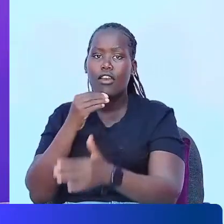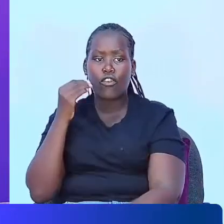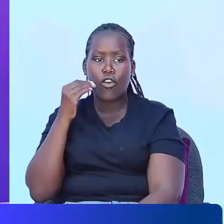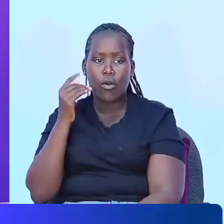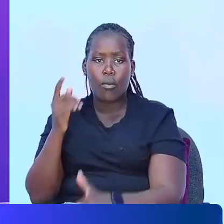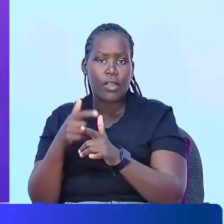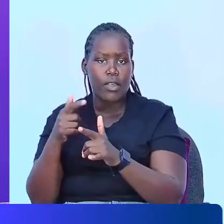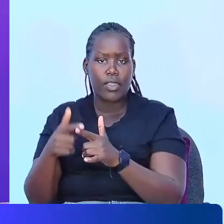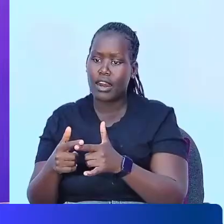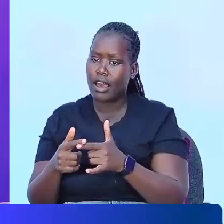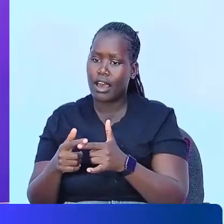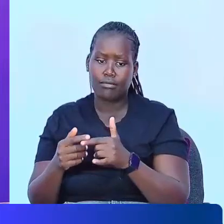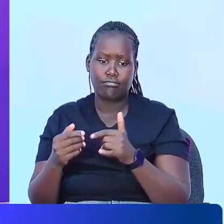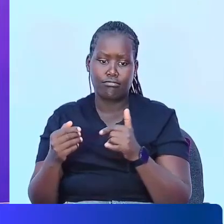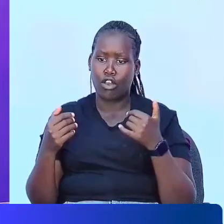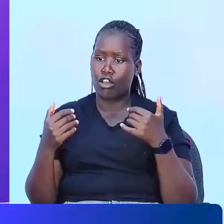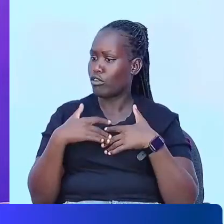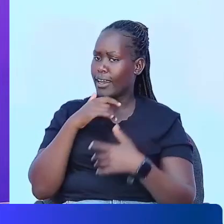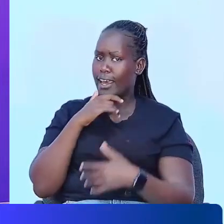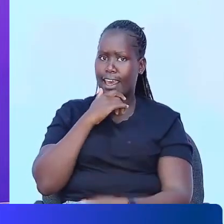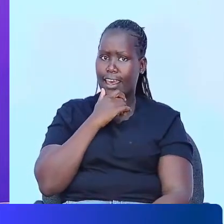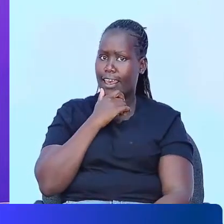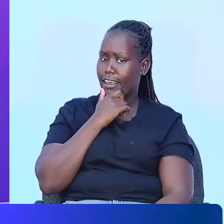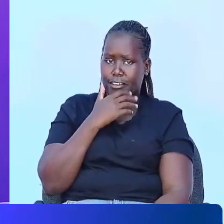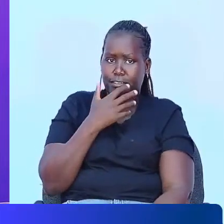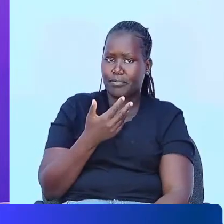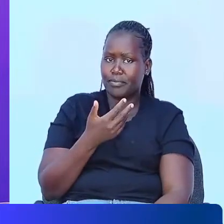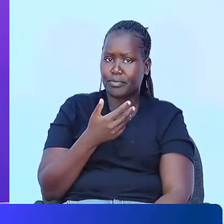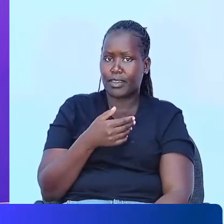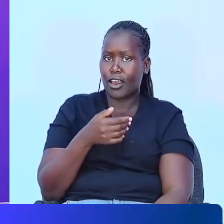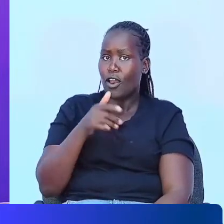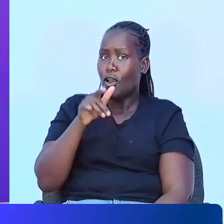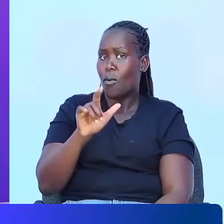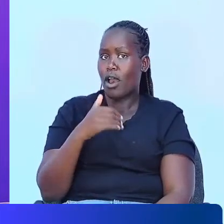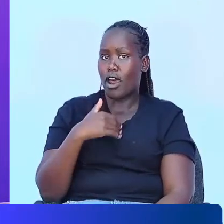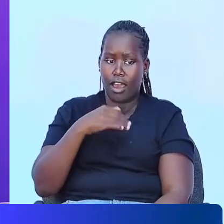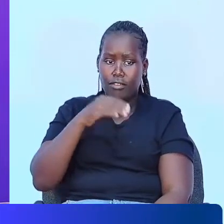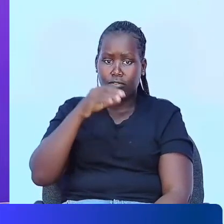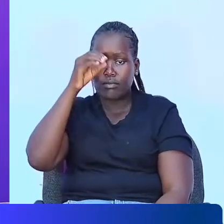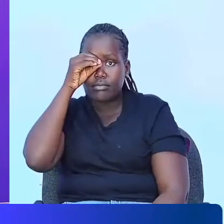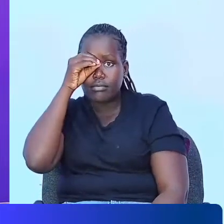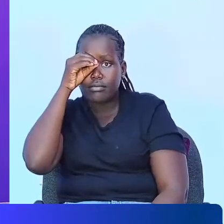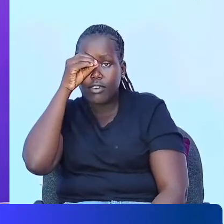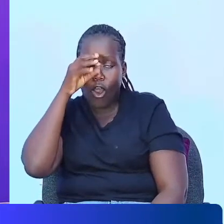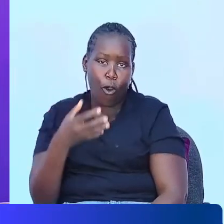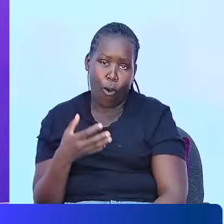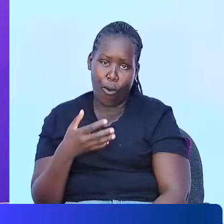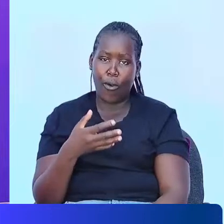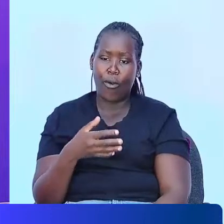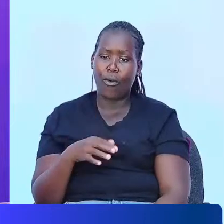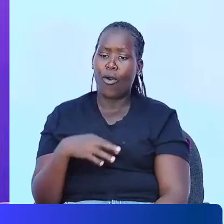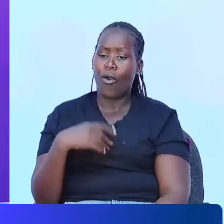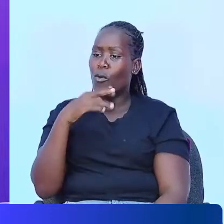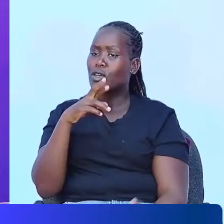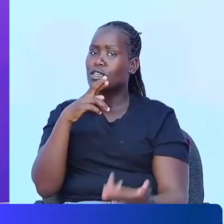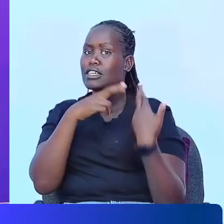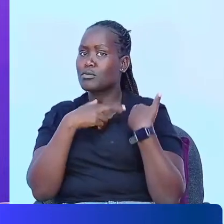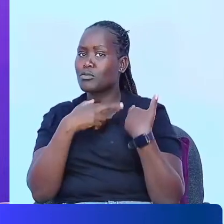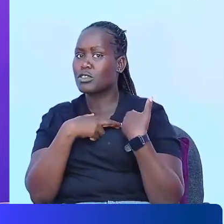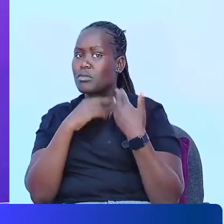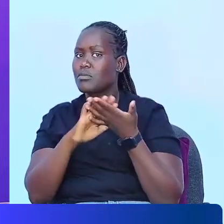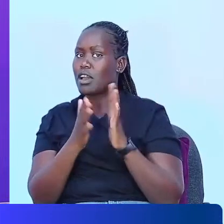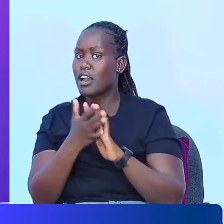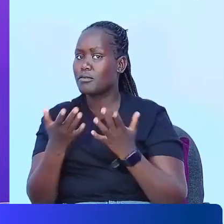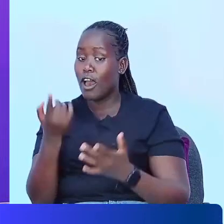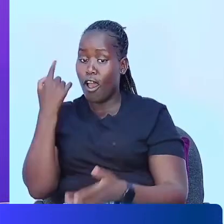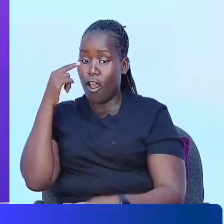them are for the left leg, or one of them has a hole, whose responsibility does that become? Is it